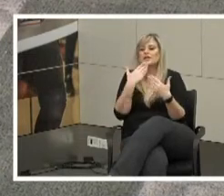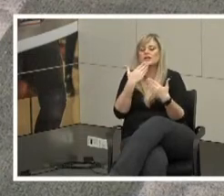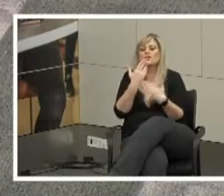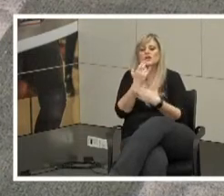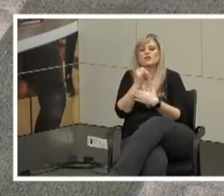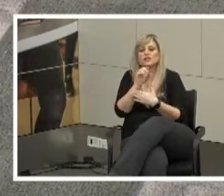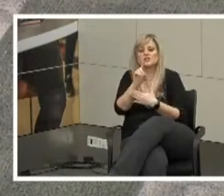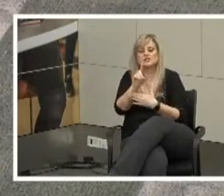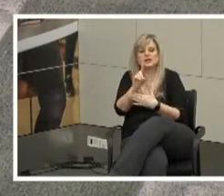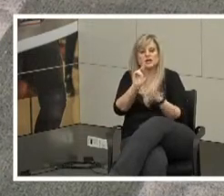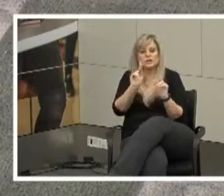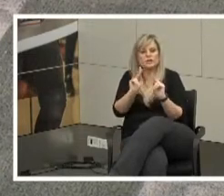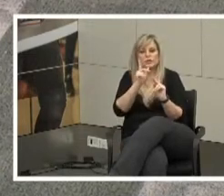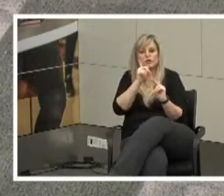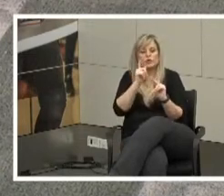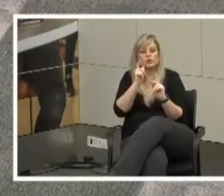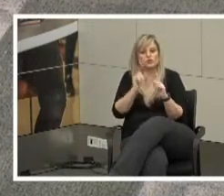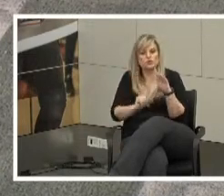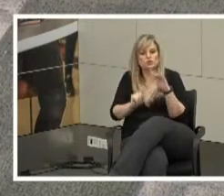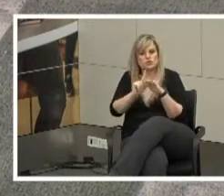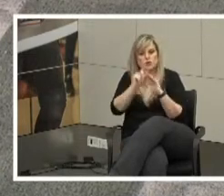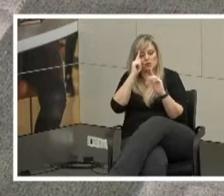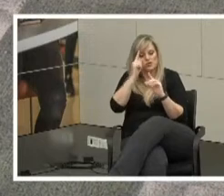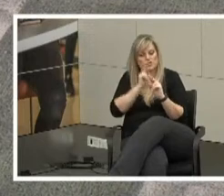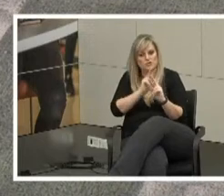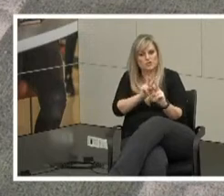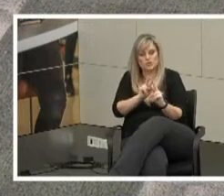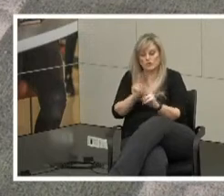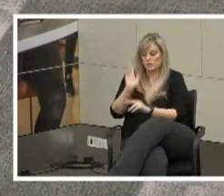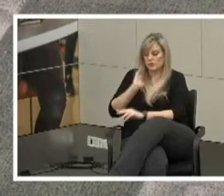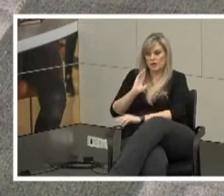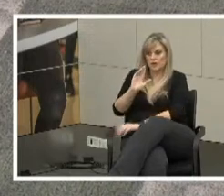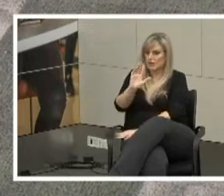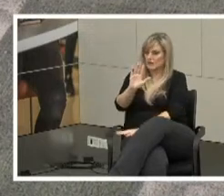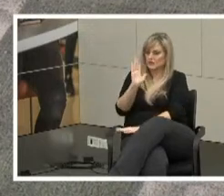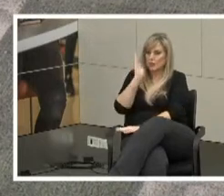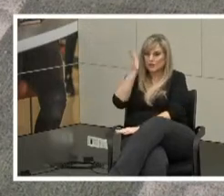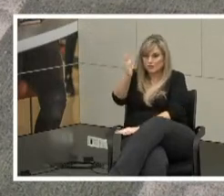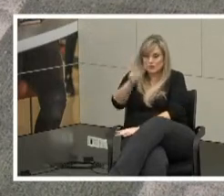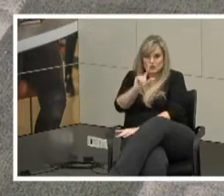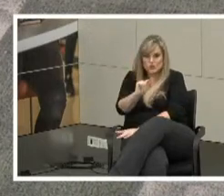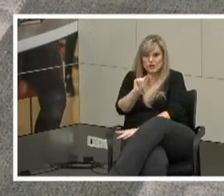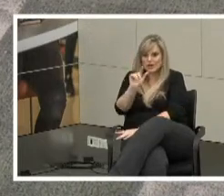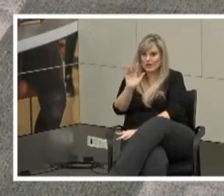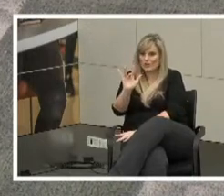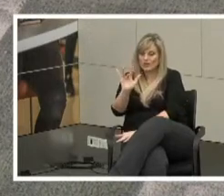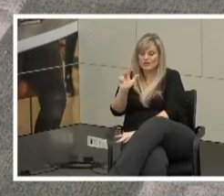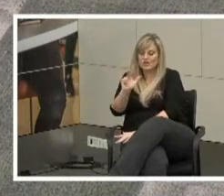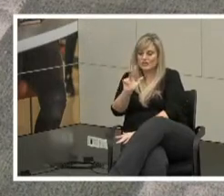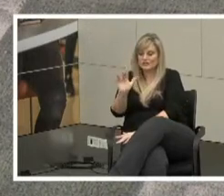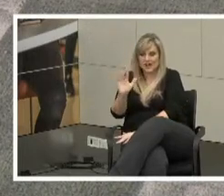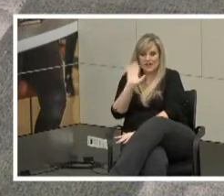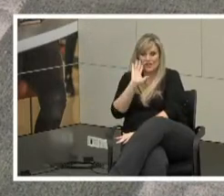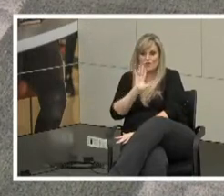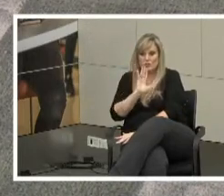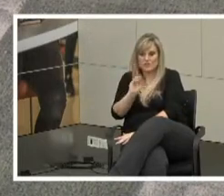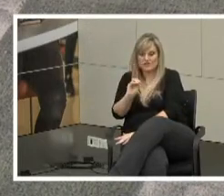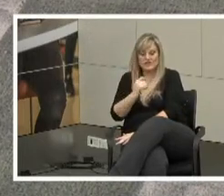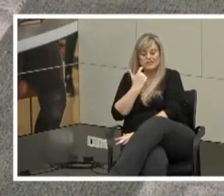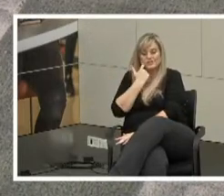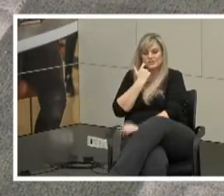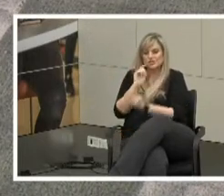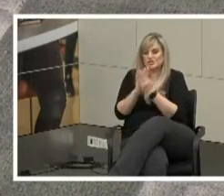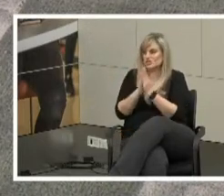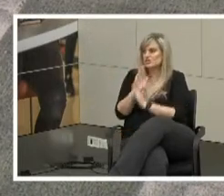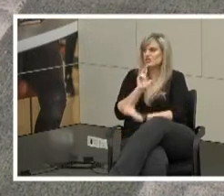HISD people that came out in 2035 I'm going be 50 years old so I just turned 39 and I